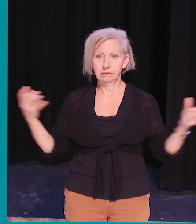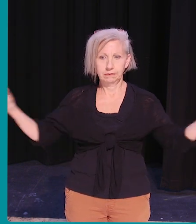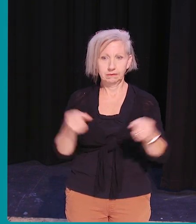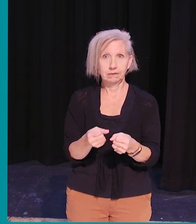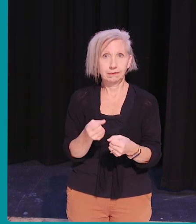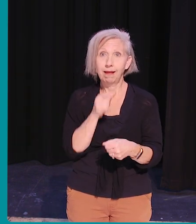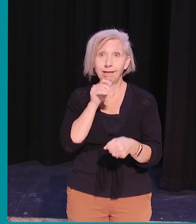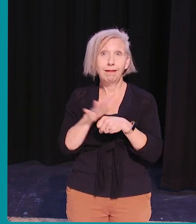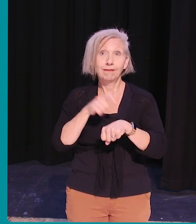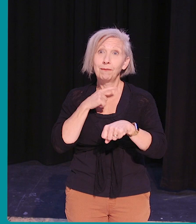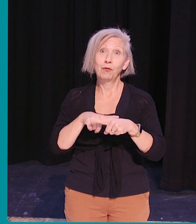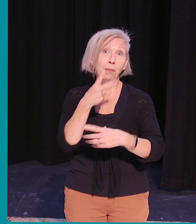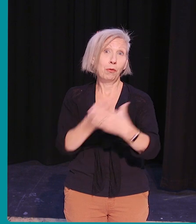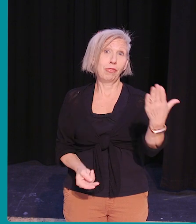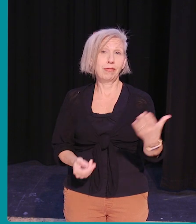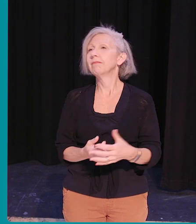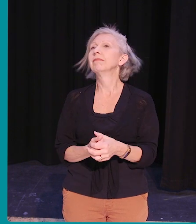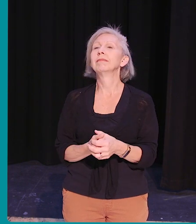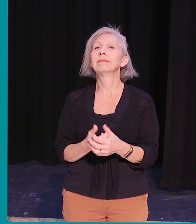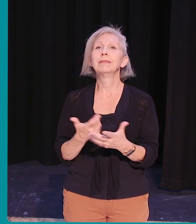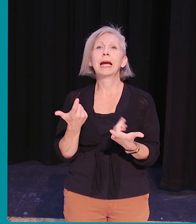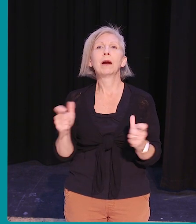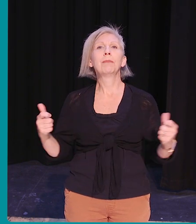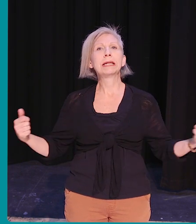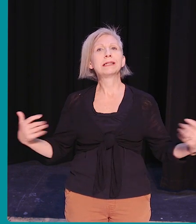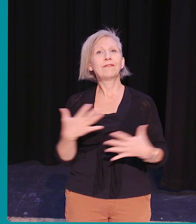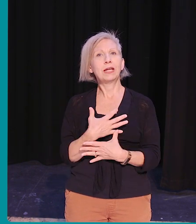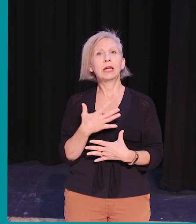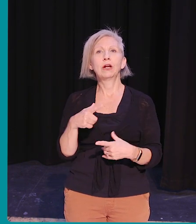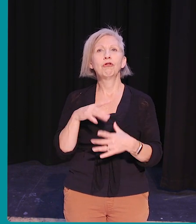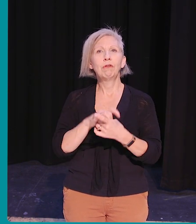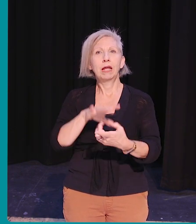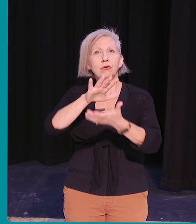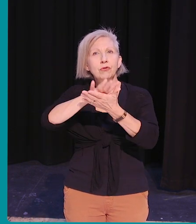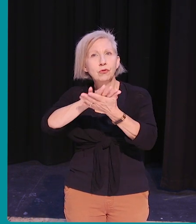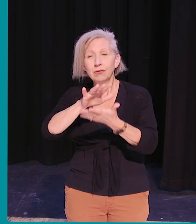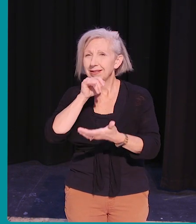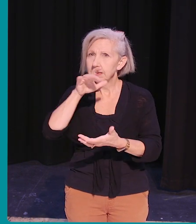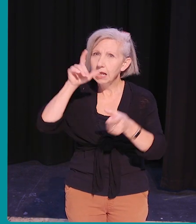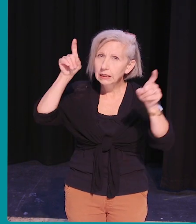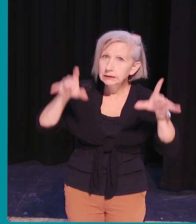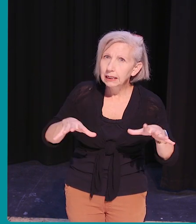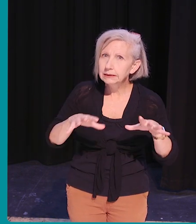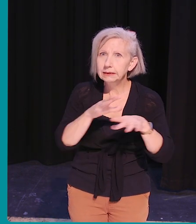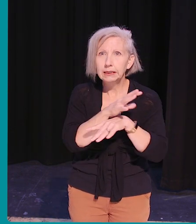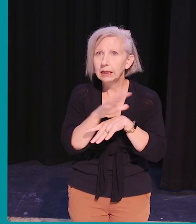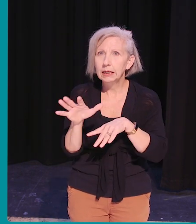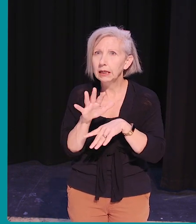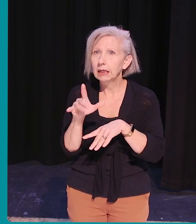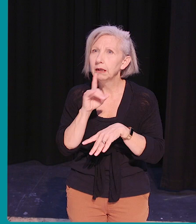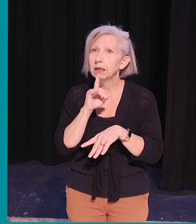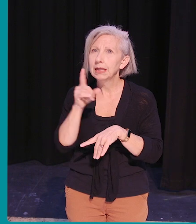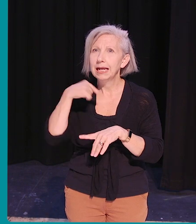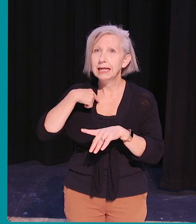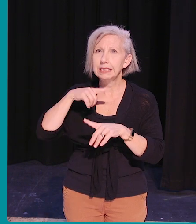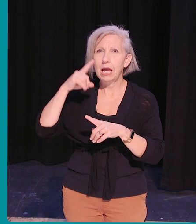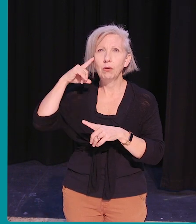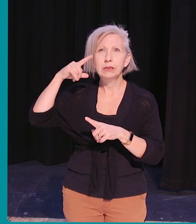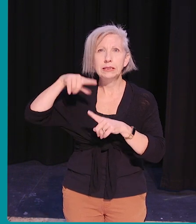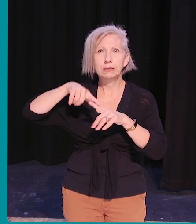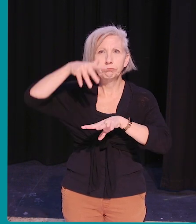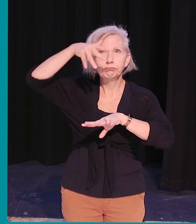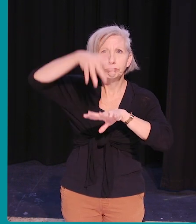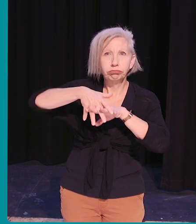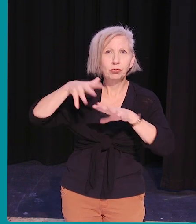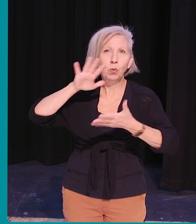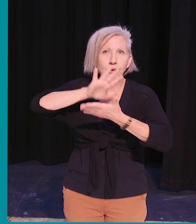Our biggest barrier to change in schools is not testing or funding or outside mandates, whatever. It's our deeply, deeply rooted mindset of what school should look like.